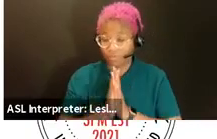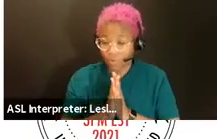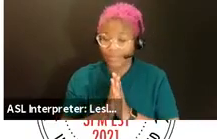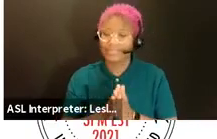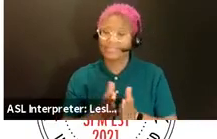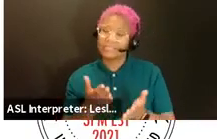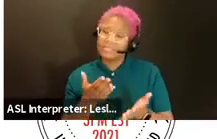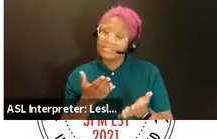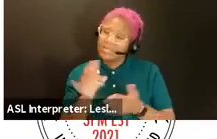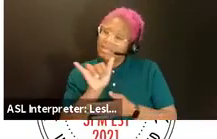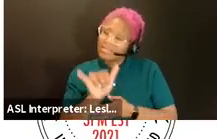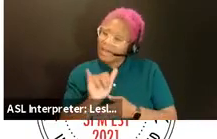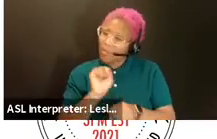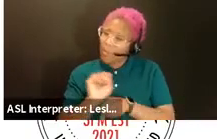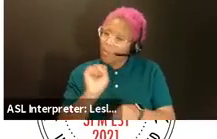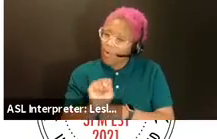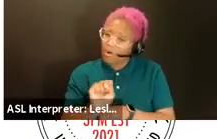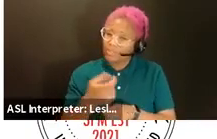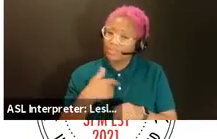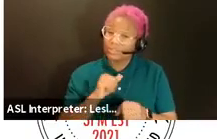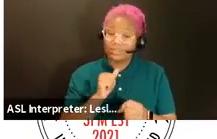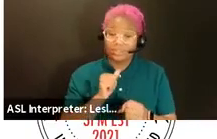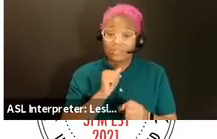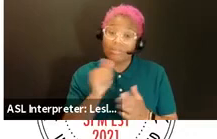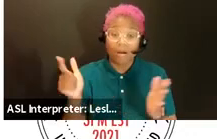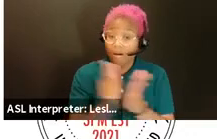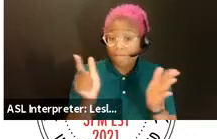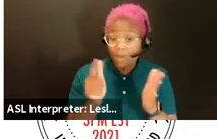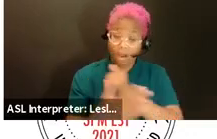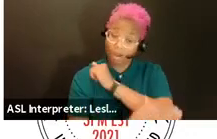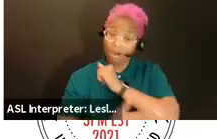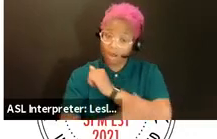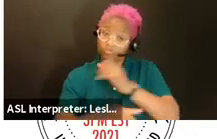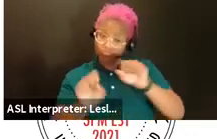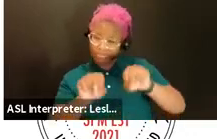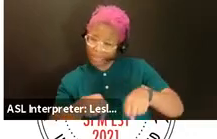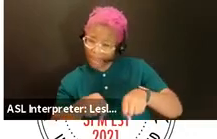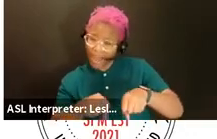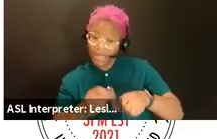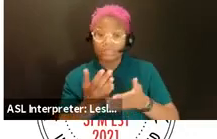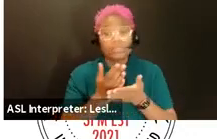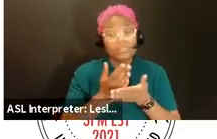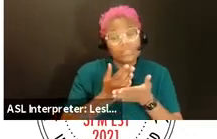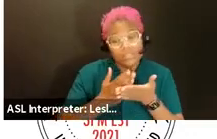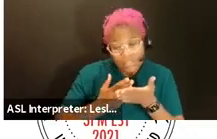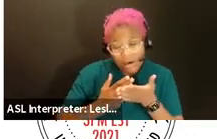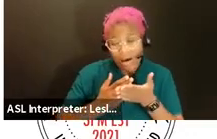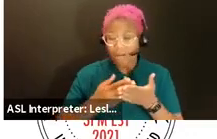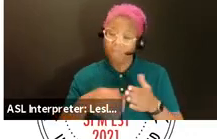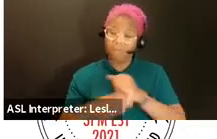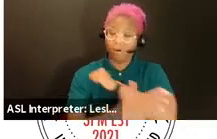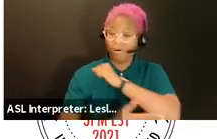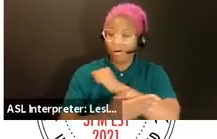most non-travel ban countries, and in some travel ban countries. It's a really big question right now.